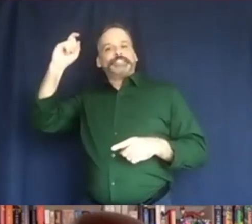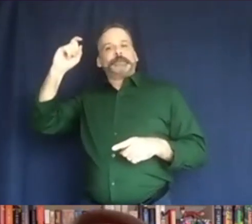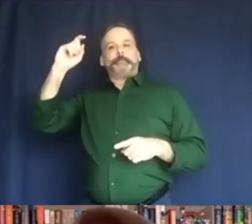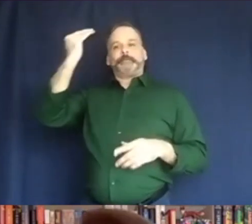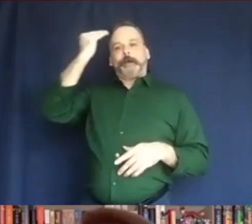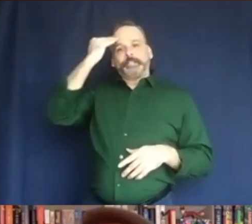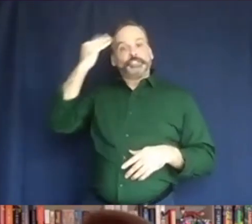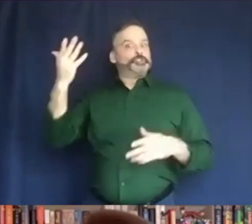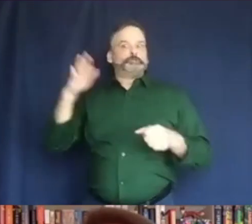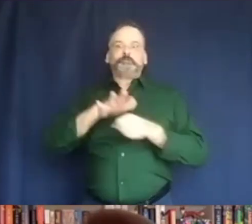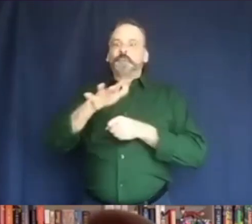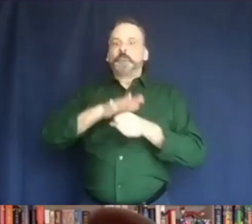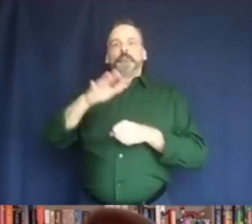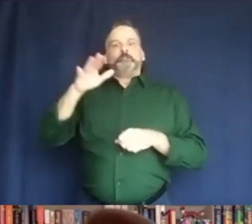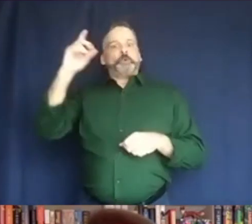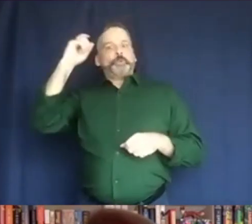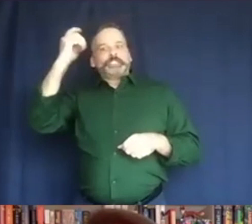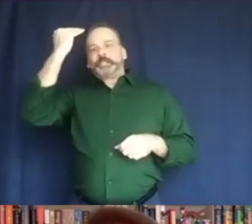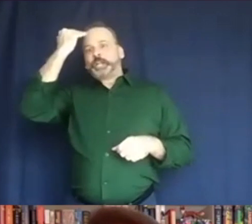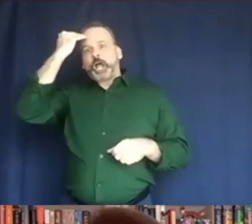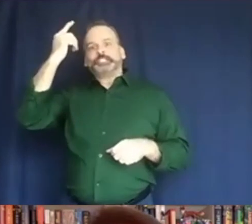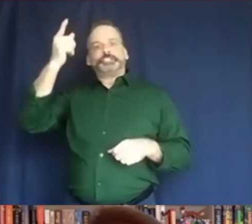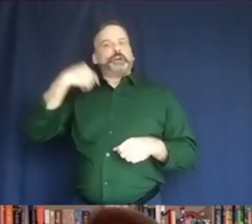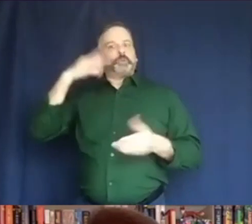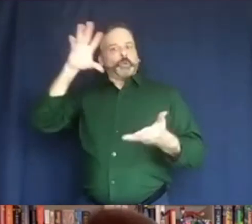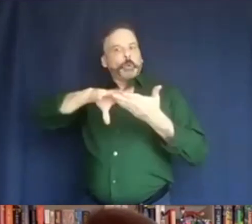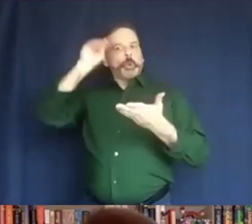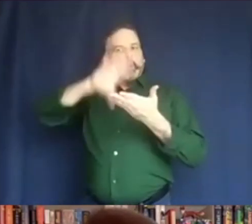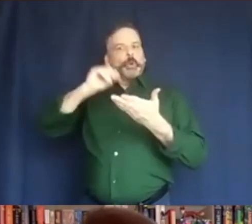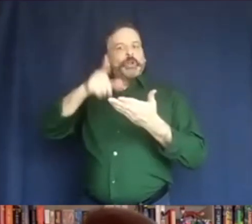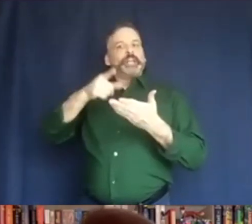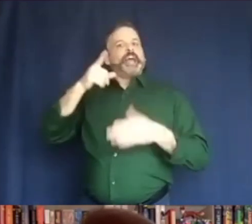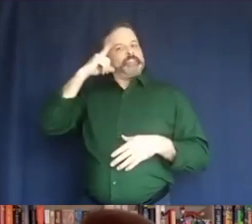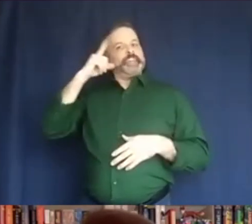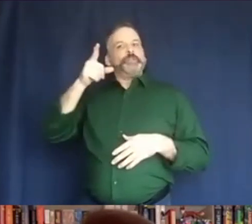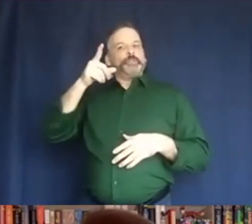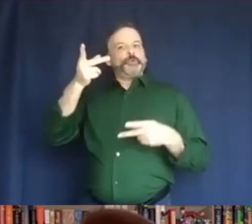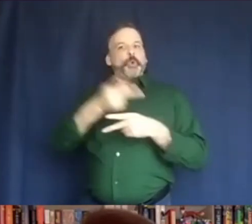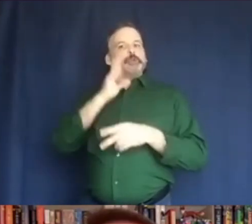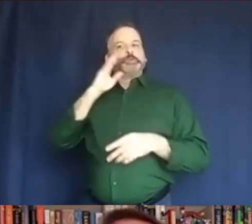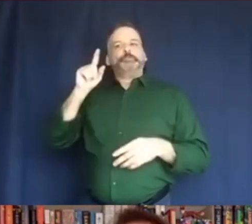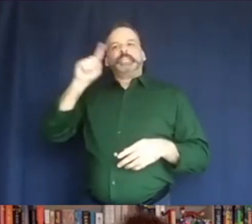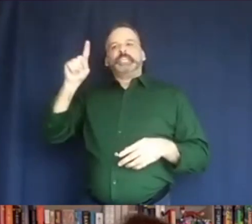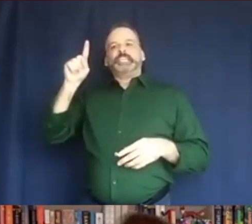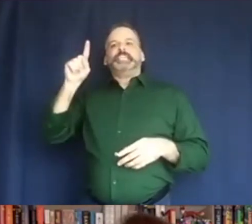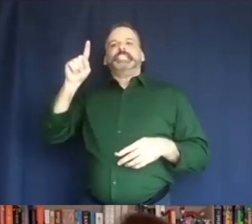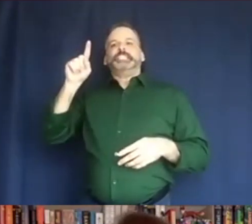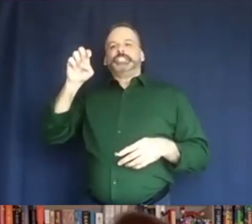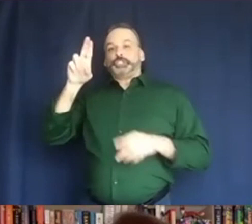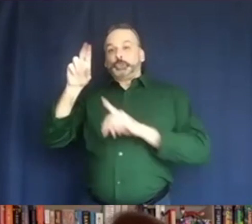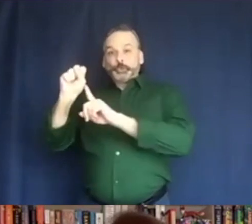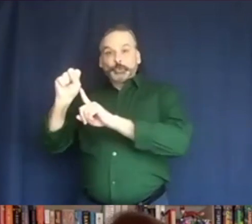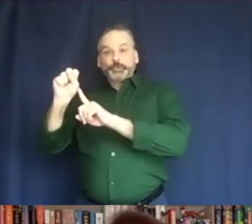like wisdom and knowledge that I would just go and like learn from. And I definitely think the worst one would be Zeus. Yeah. Like, I just think,